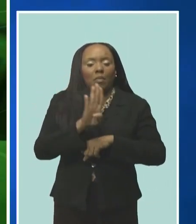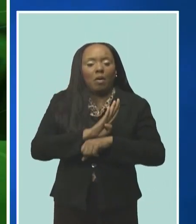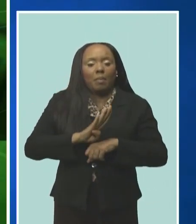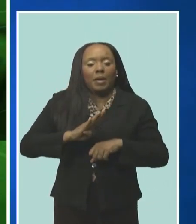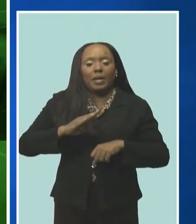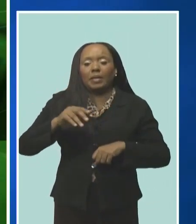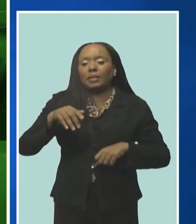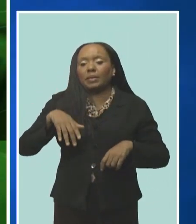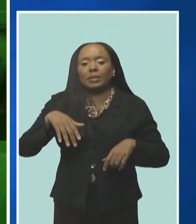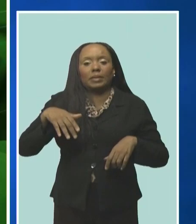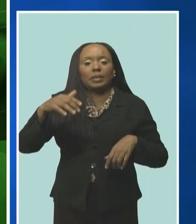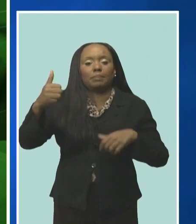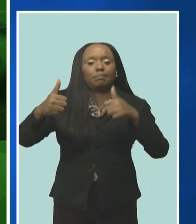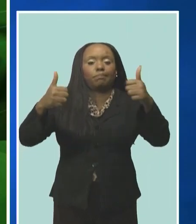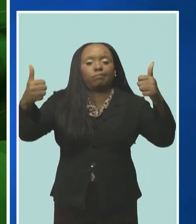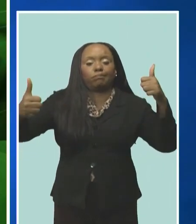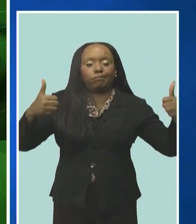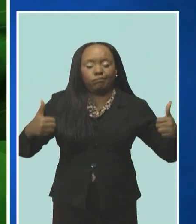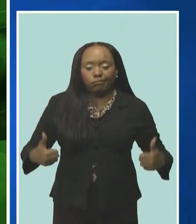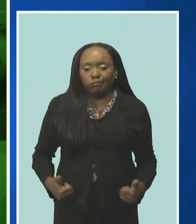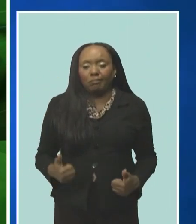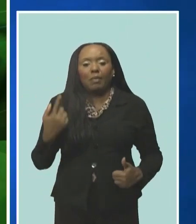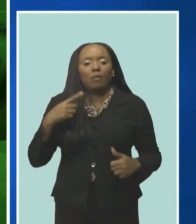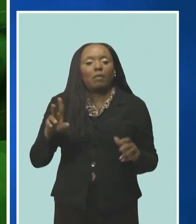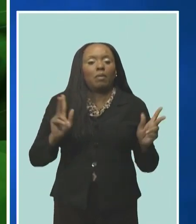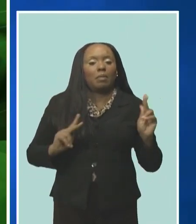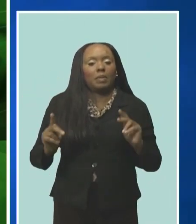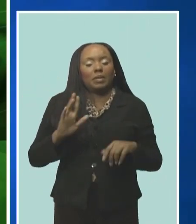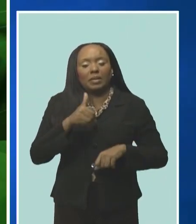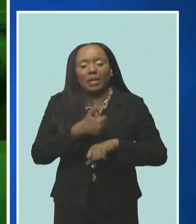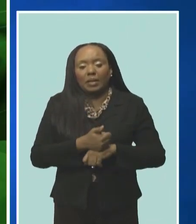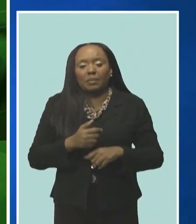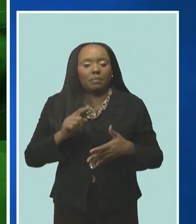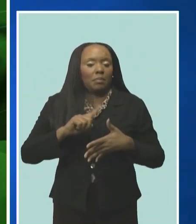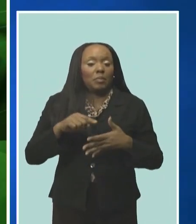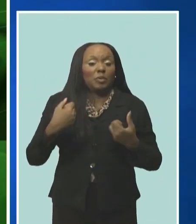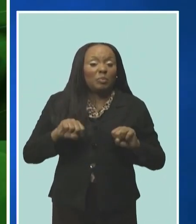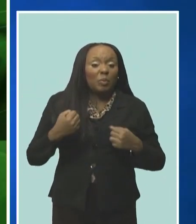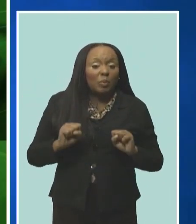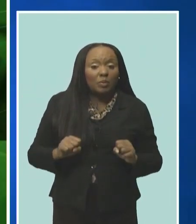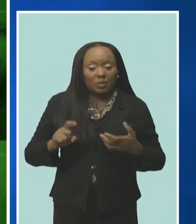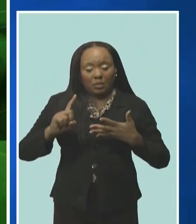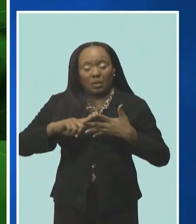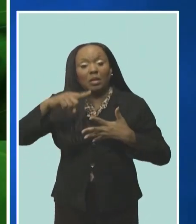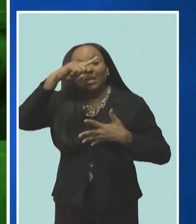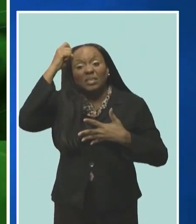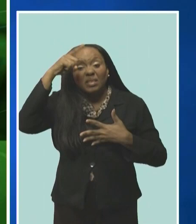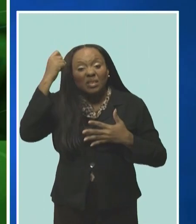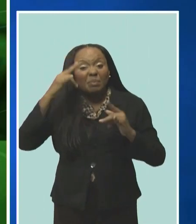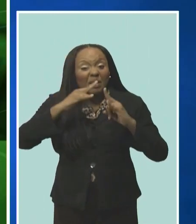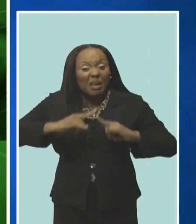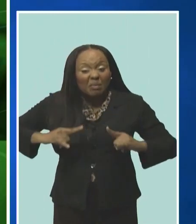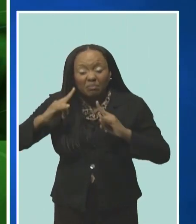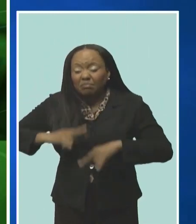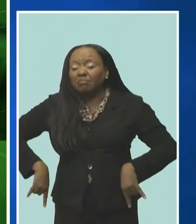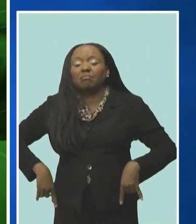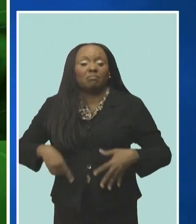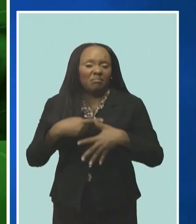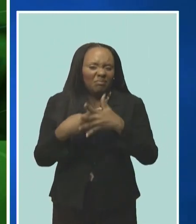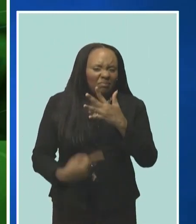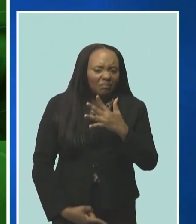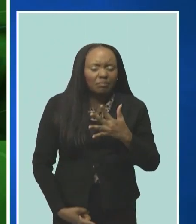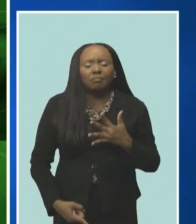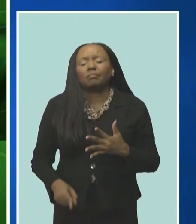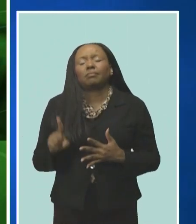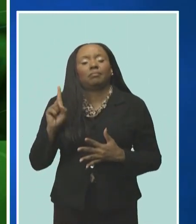single level. We will do it in sports, we will do it in the summer camps. Every single project that is happening within the ministry